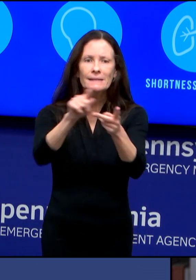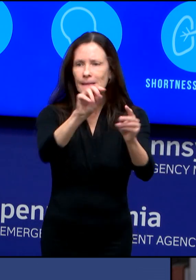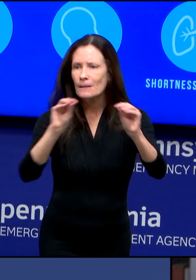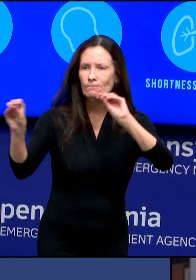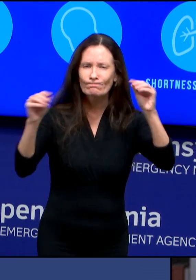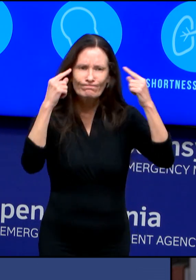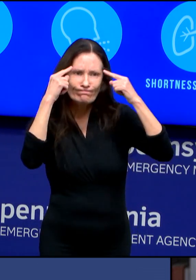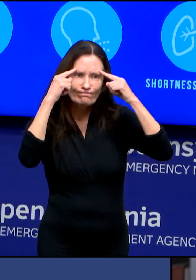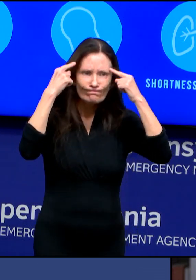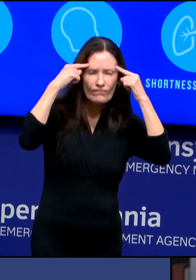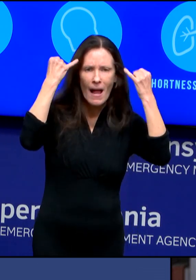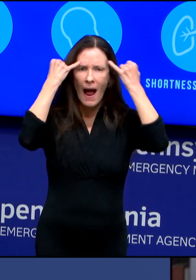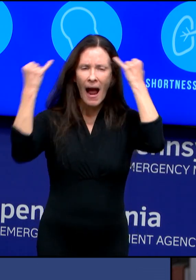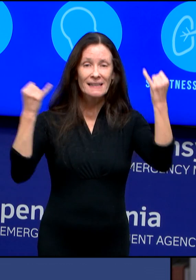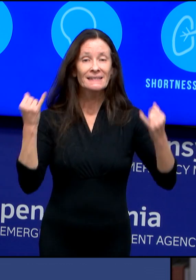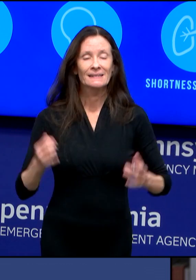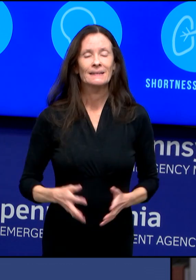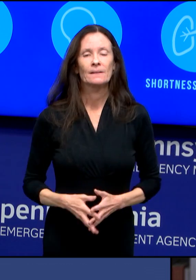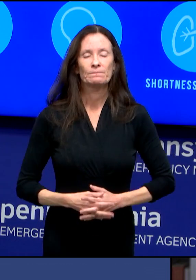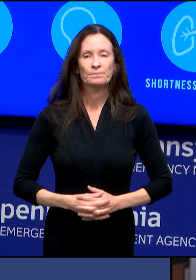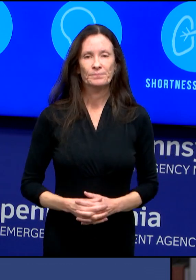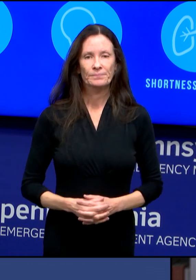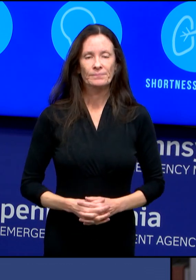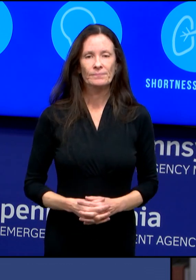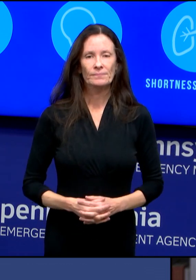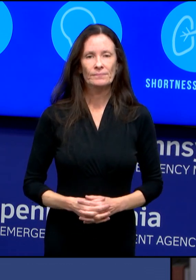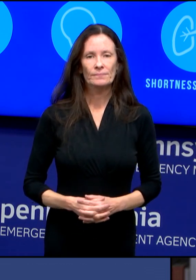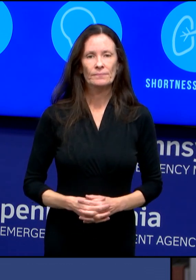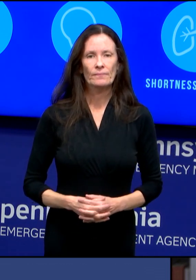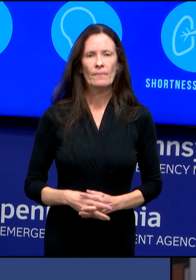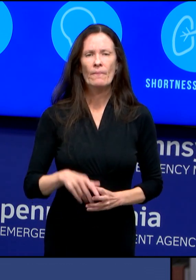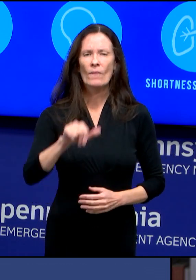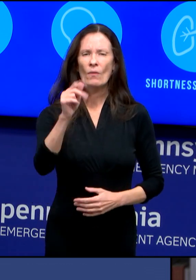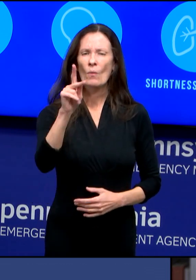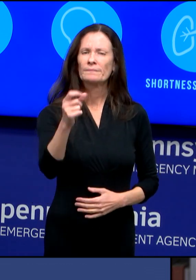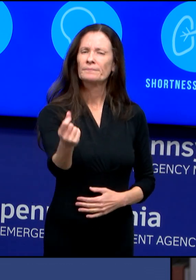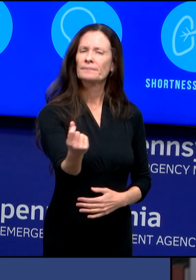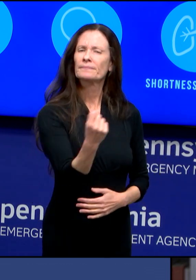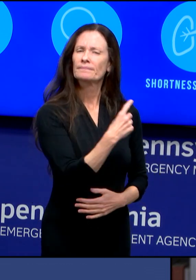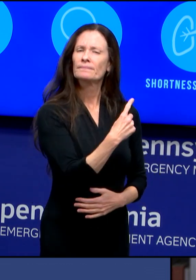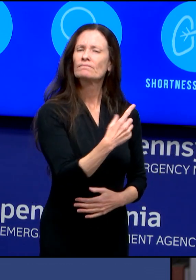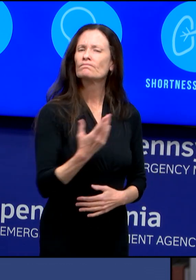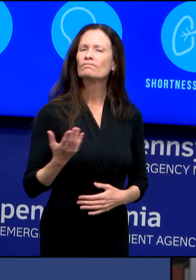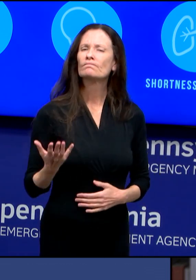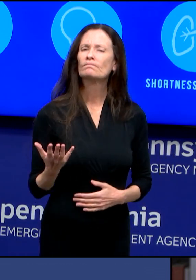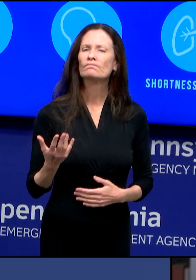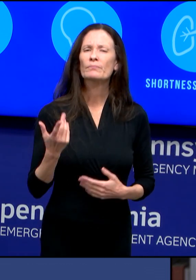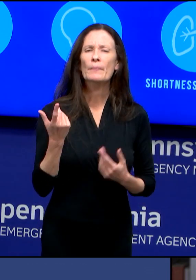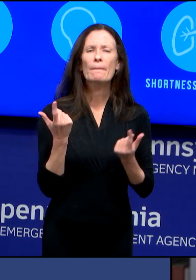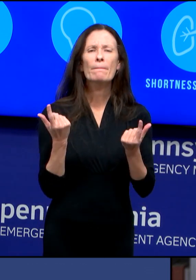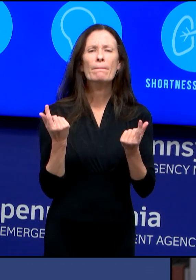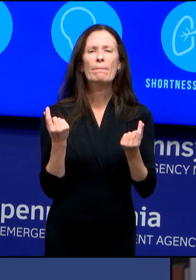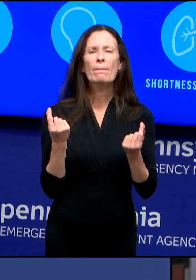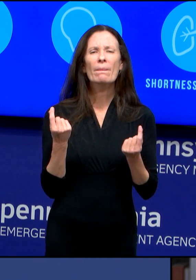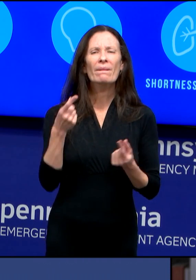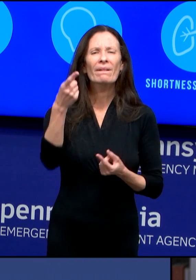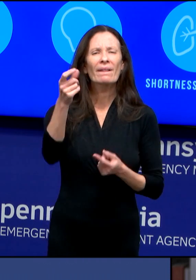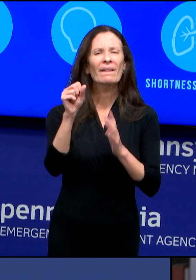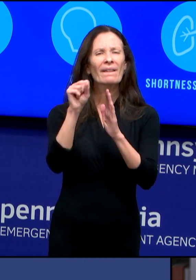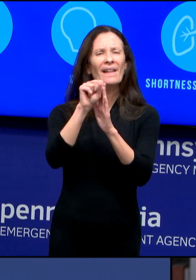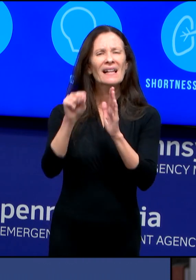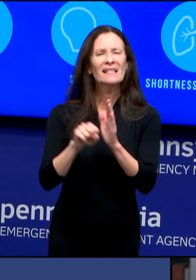general hiring freeze and a freeze on discretionary spending by state agencies? How bad is the state's financial picture looking?